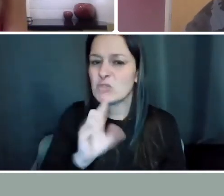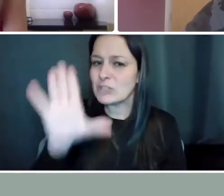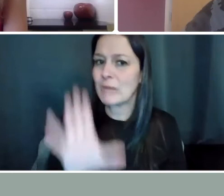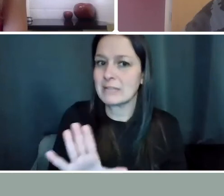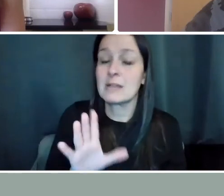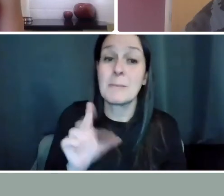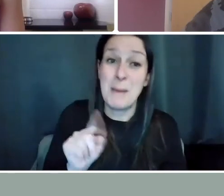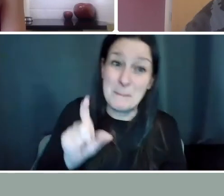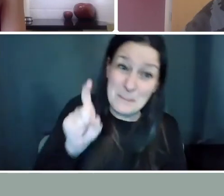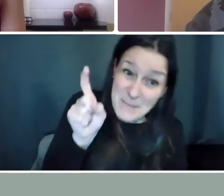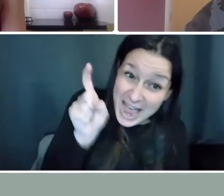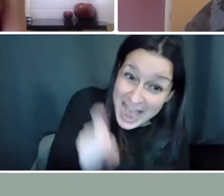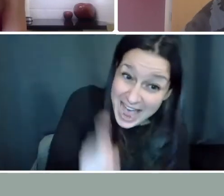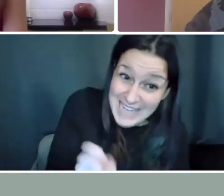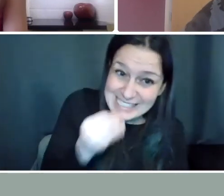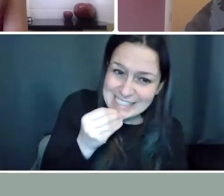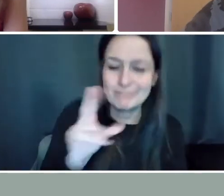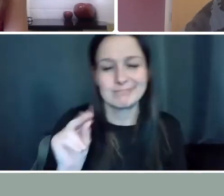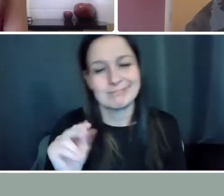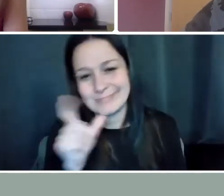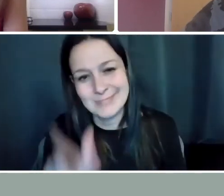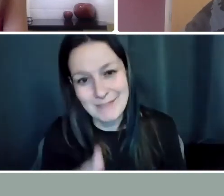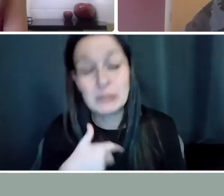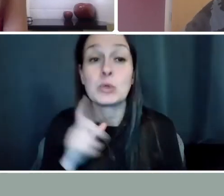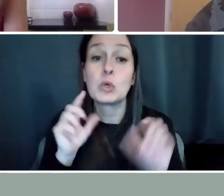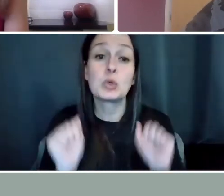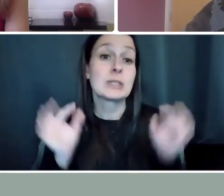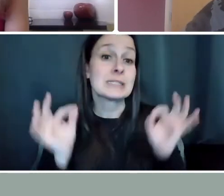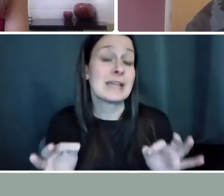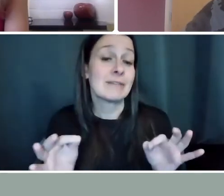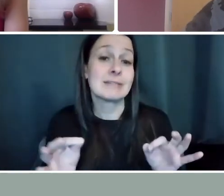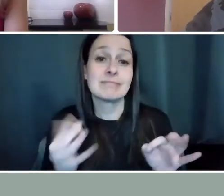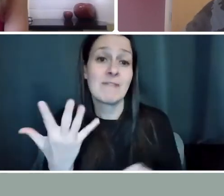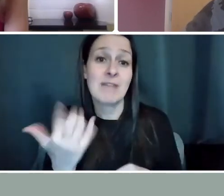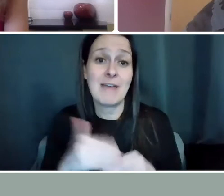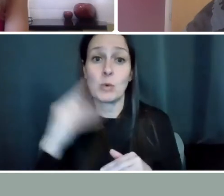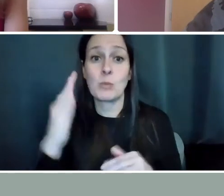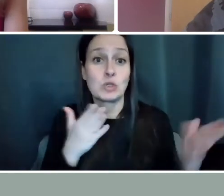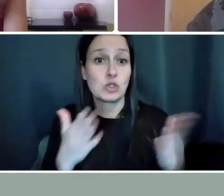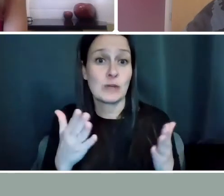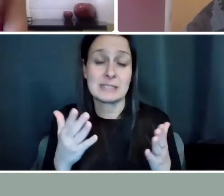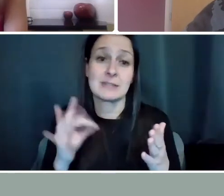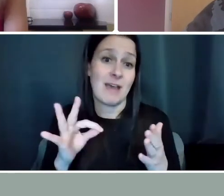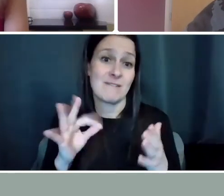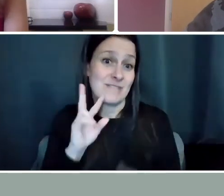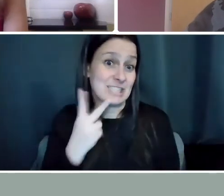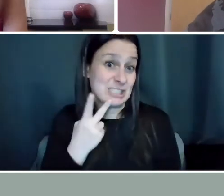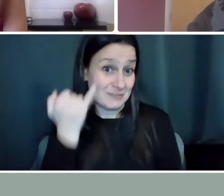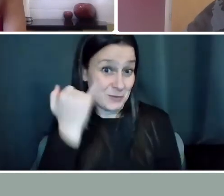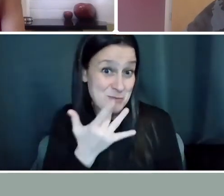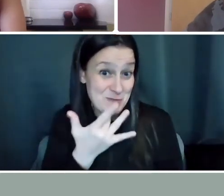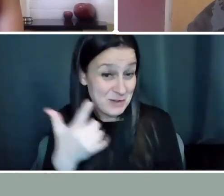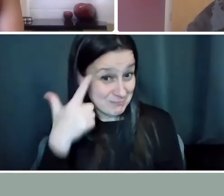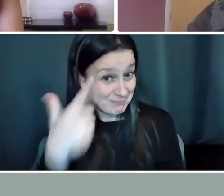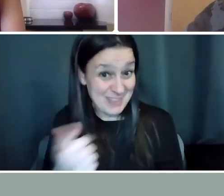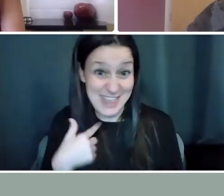don't have to eat them if you don't want to. You could certainly do 5 or more servings of veggies if that's your jam. That's super